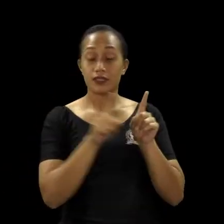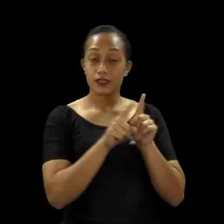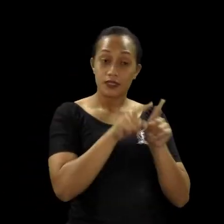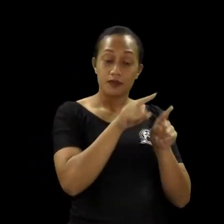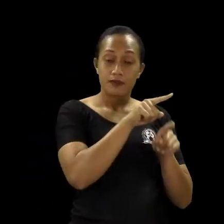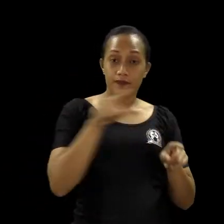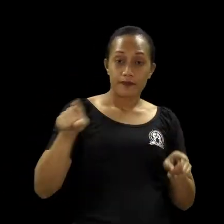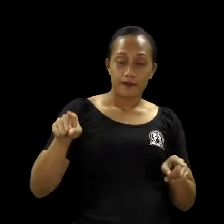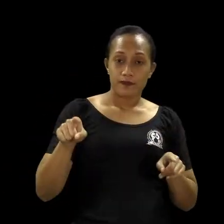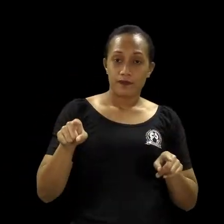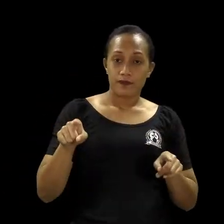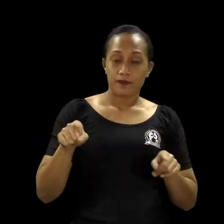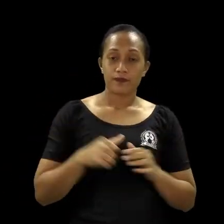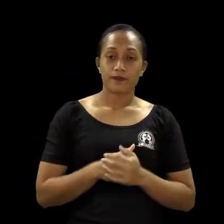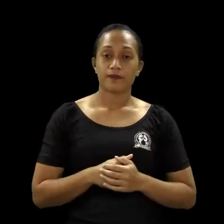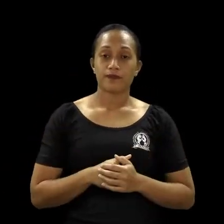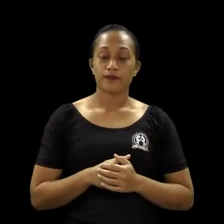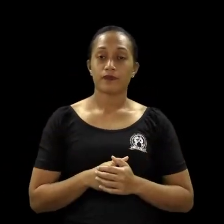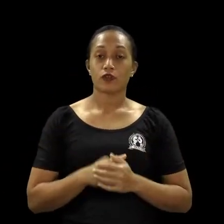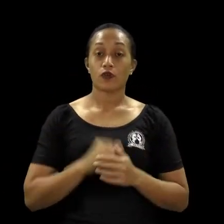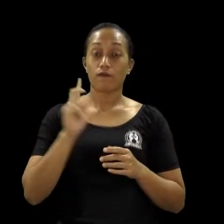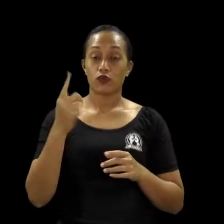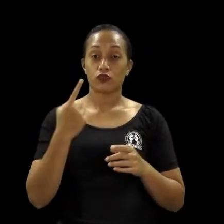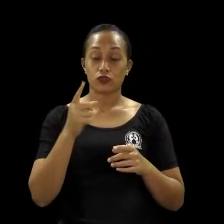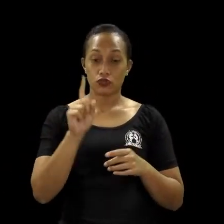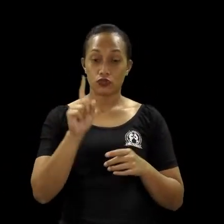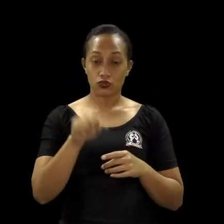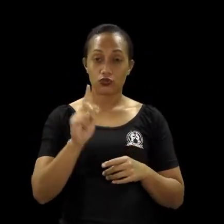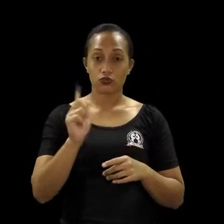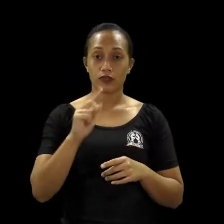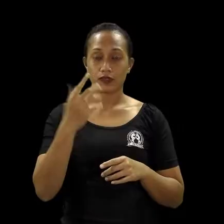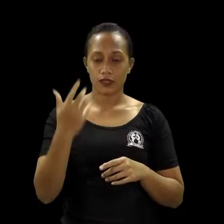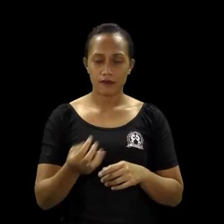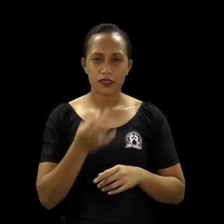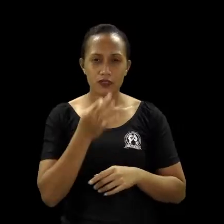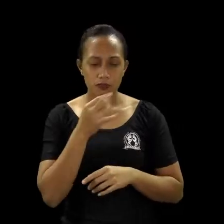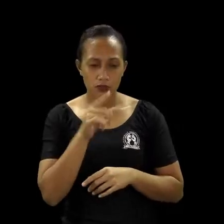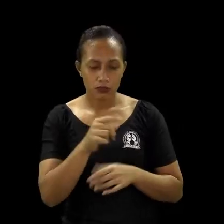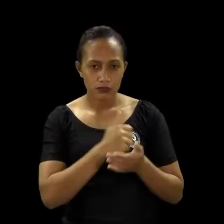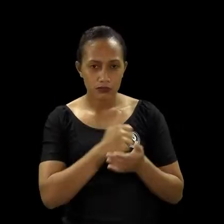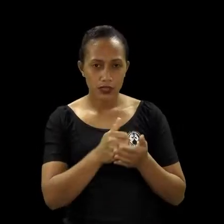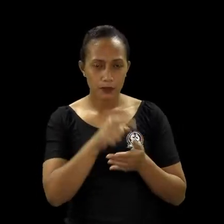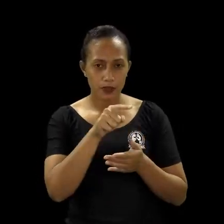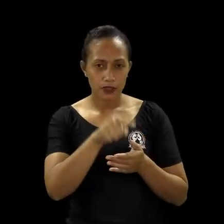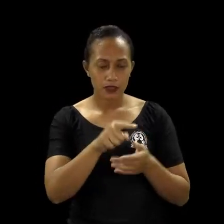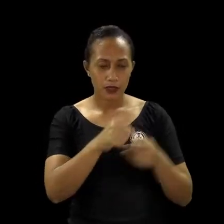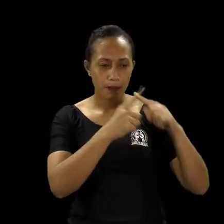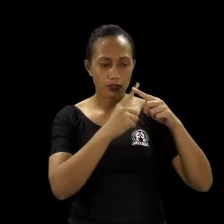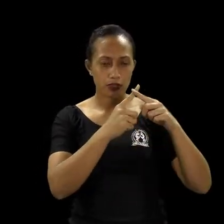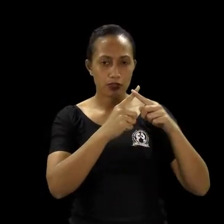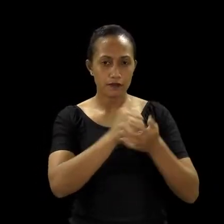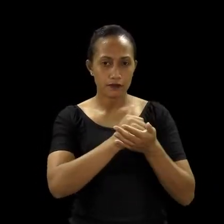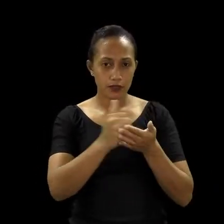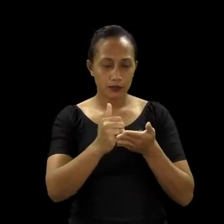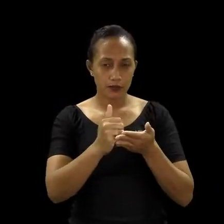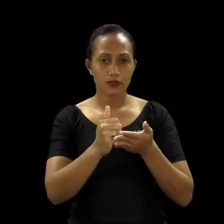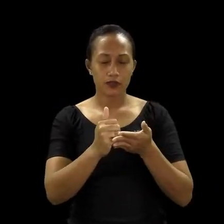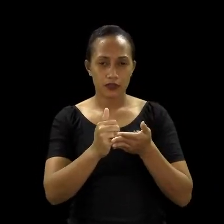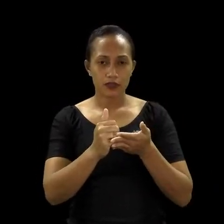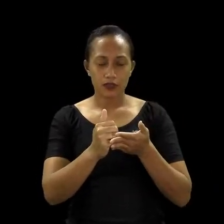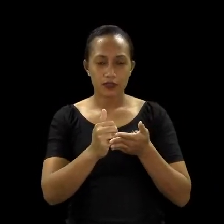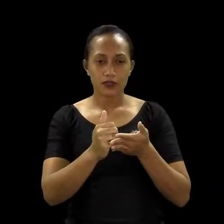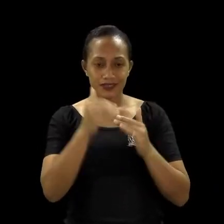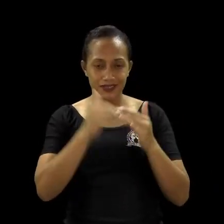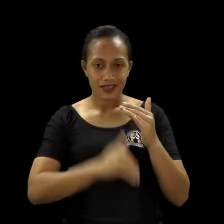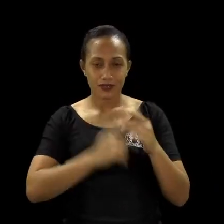actually do the computation. Now the first thing that jumps out at you is you have a fairly small number here, small positive number. It's less than